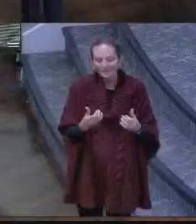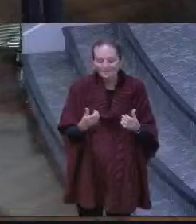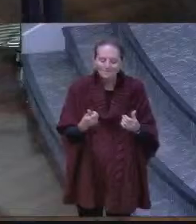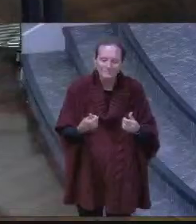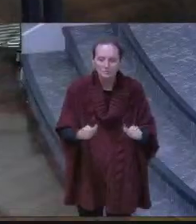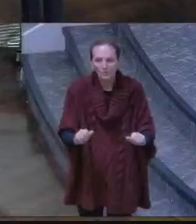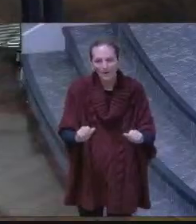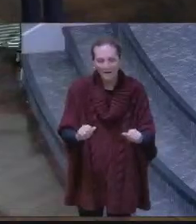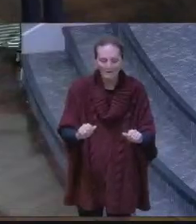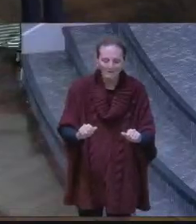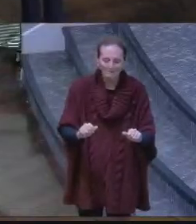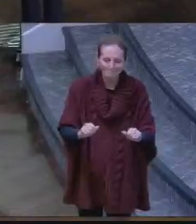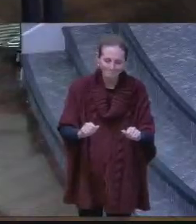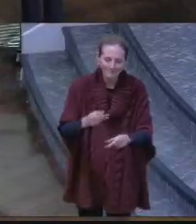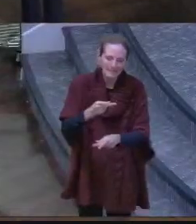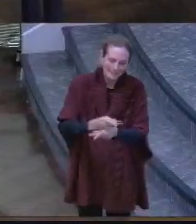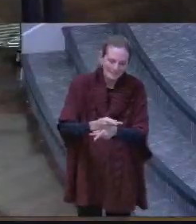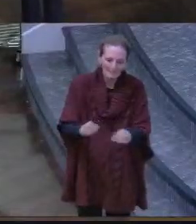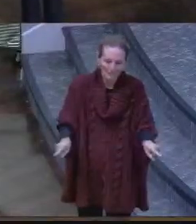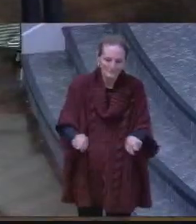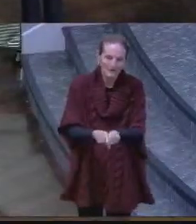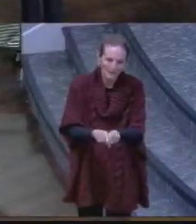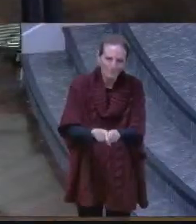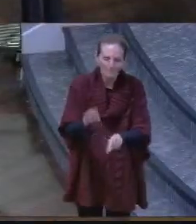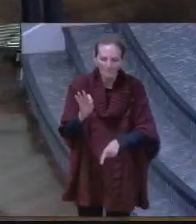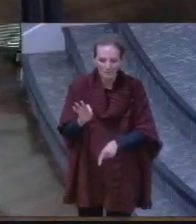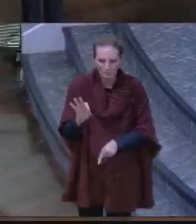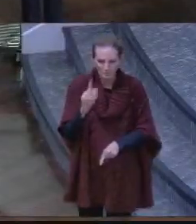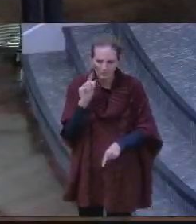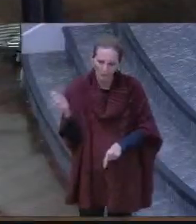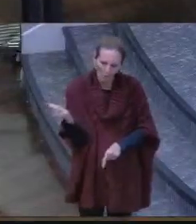package in Great. each and two school. Thank you so much.